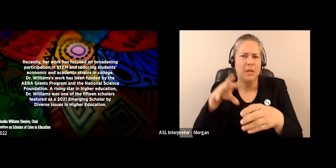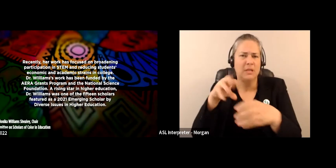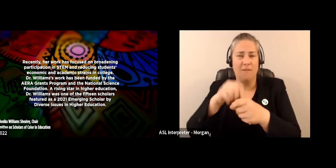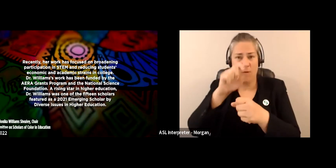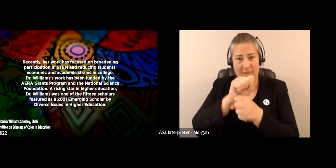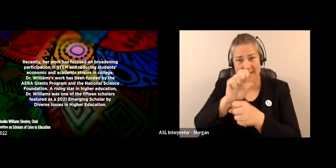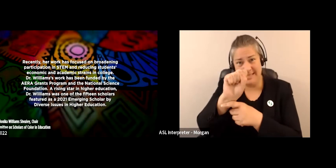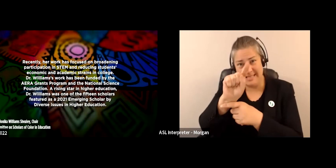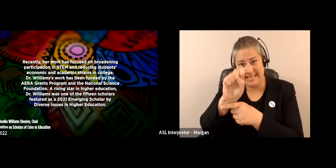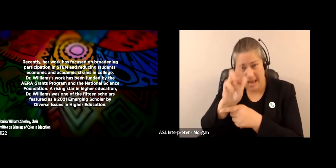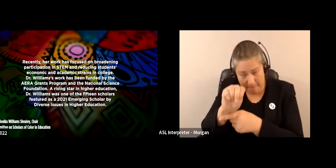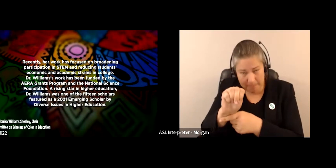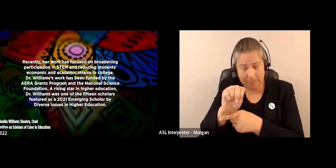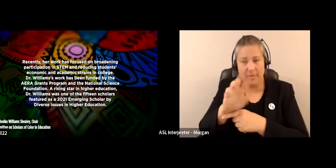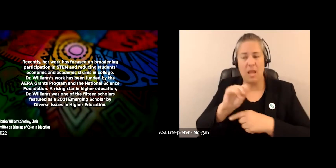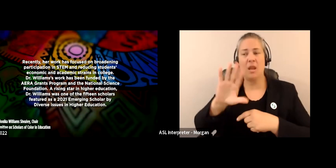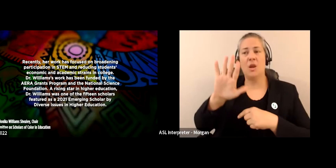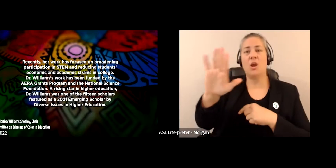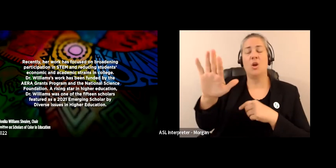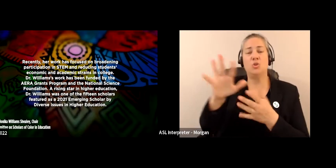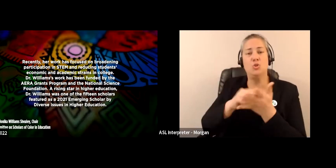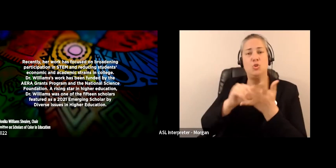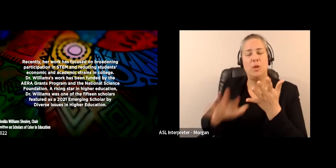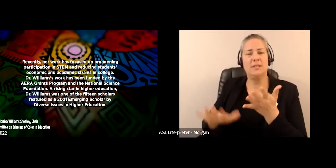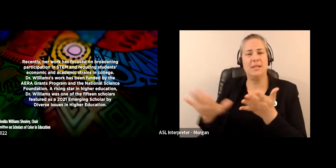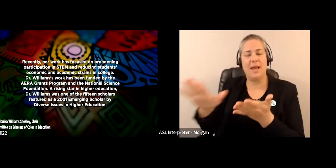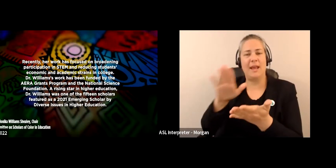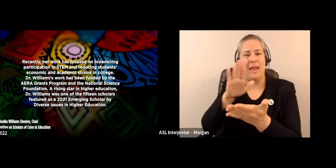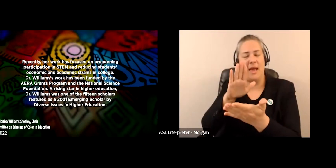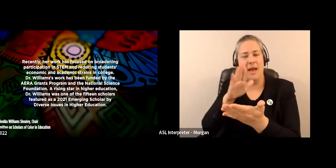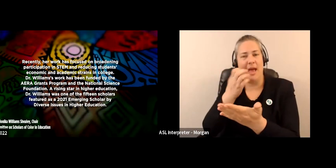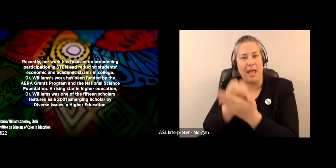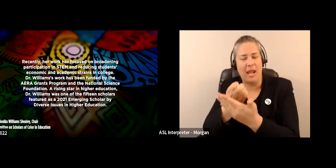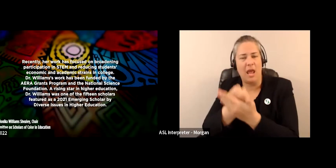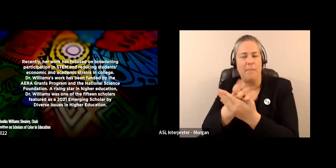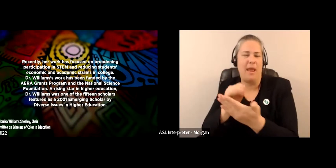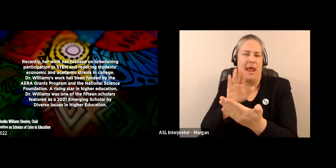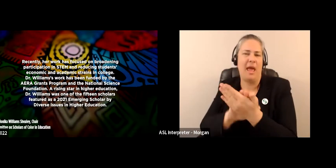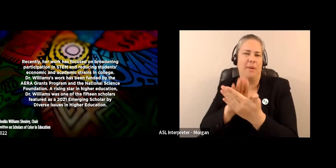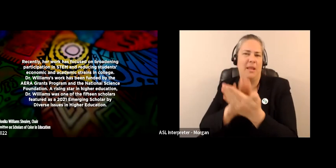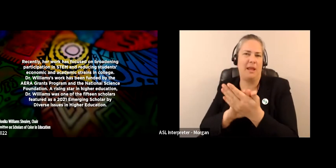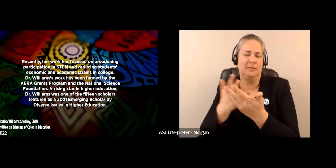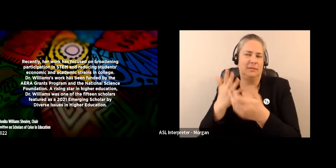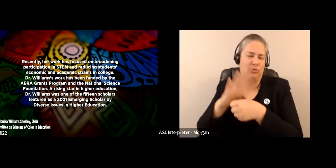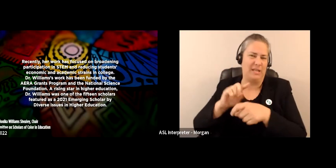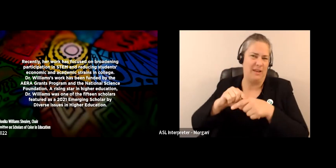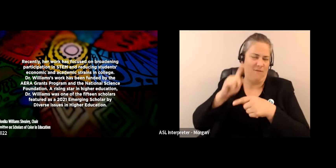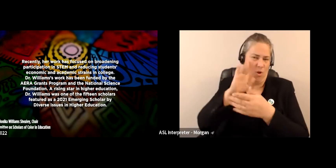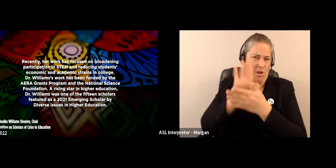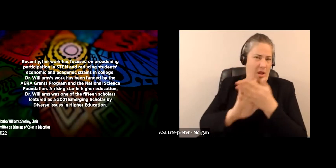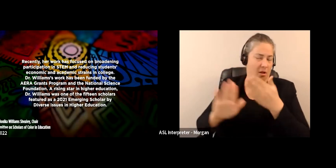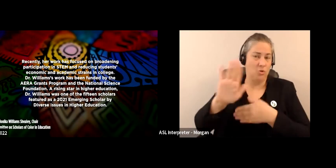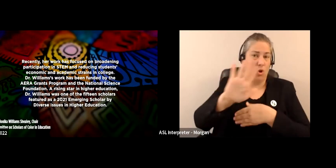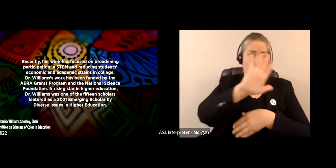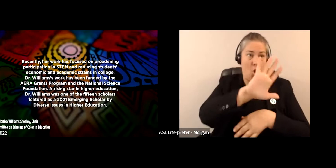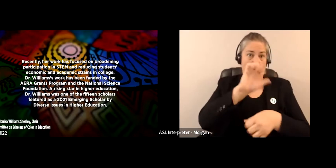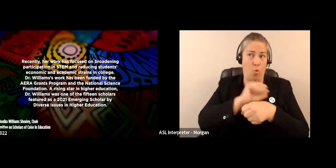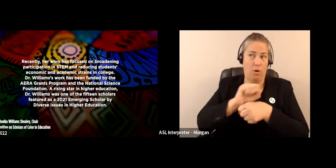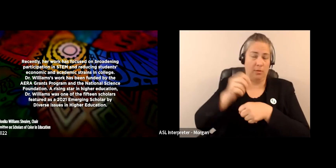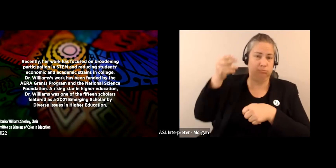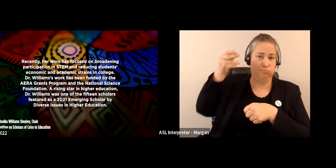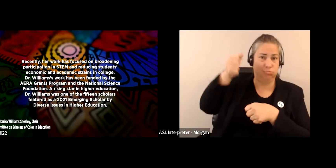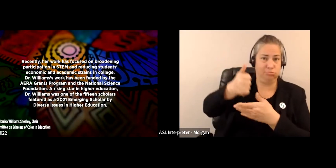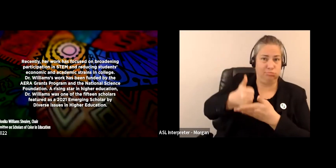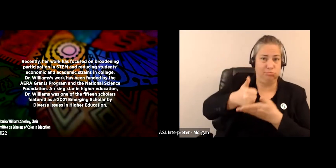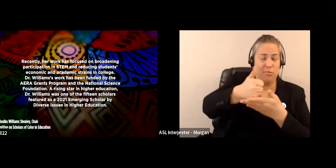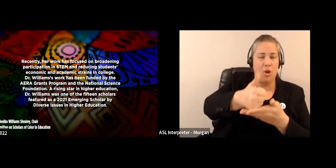and reducing students' economic and academic strains in college. Dr. Williams' work has been funded by the AERA